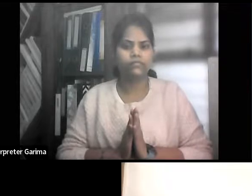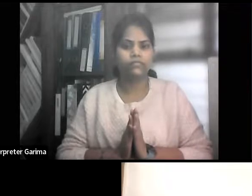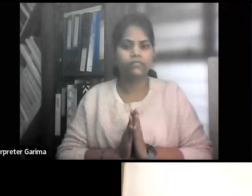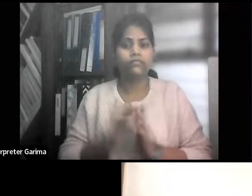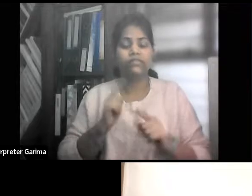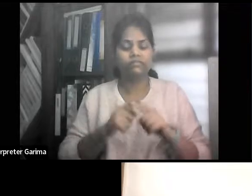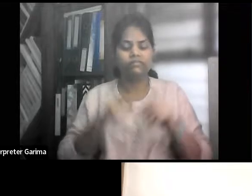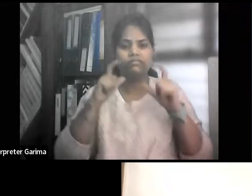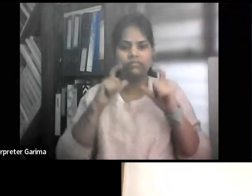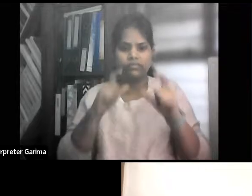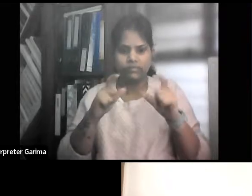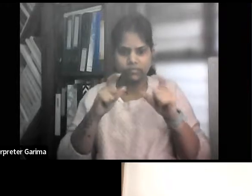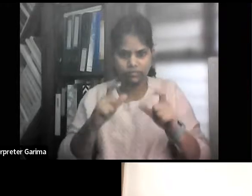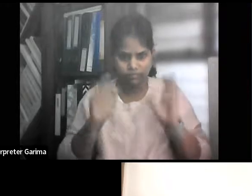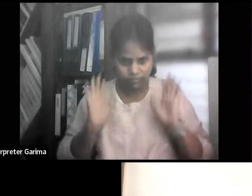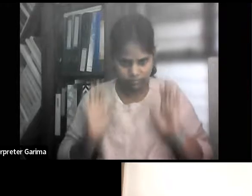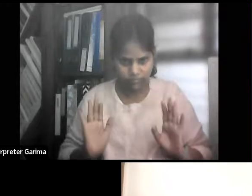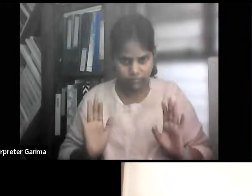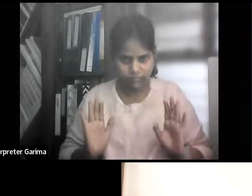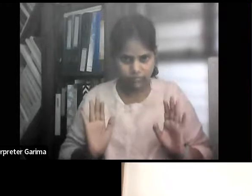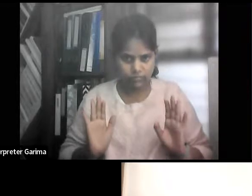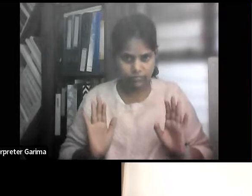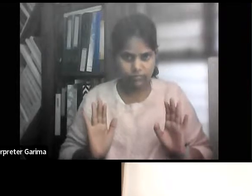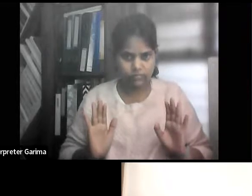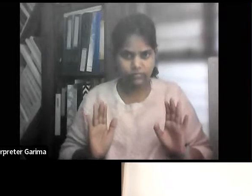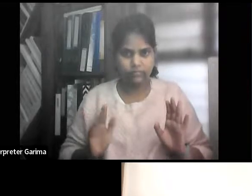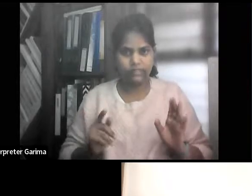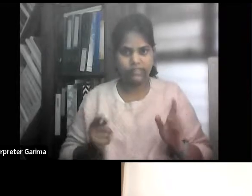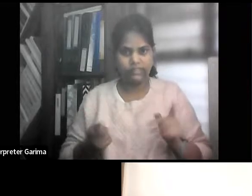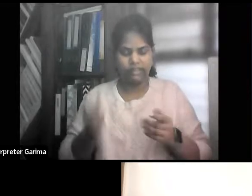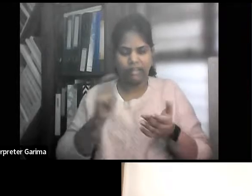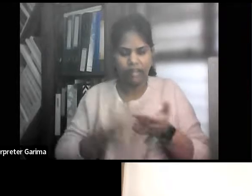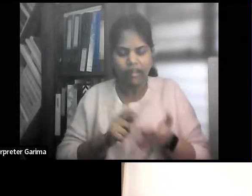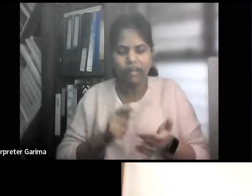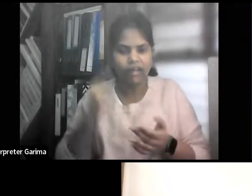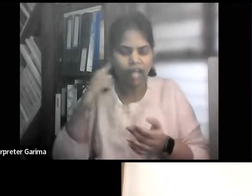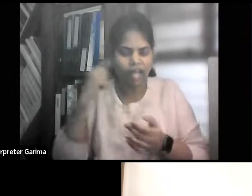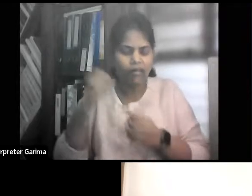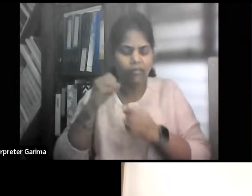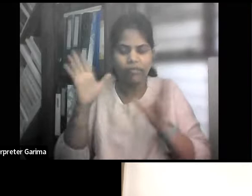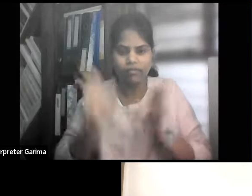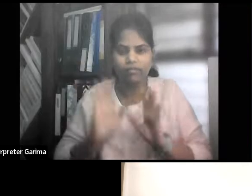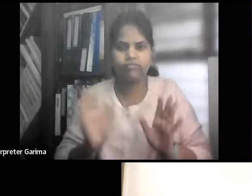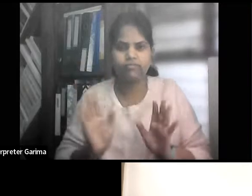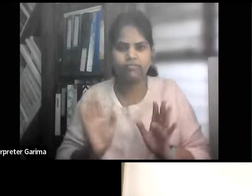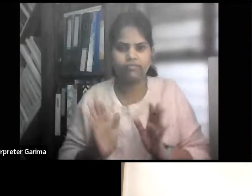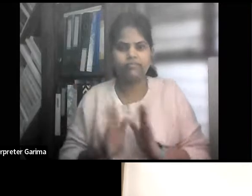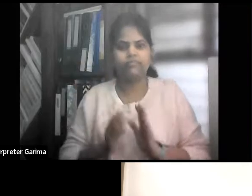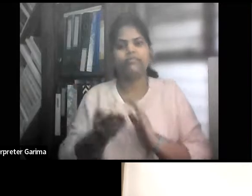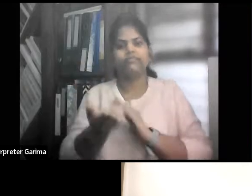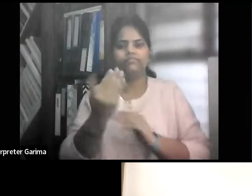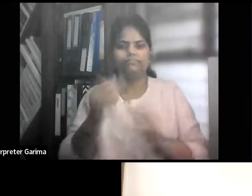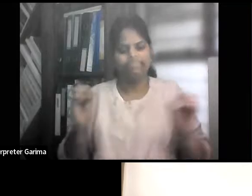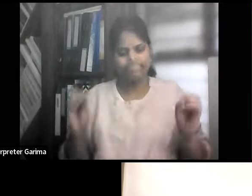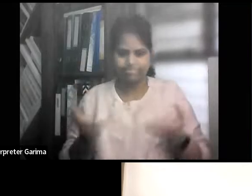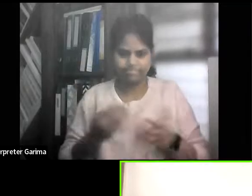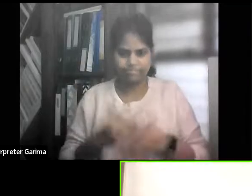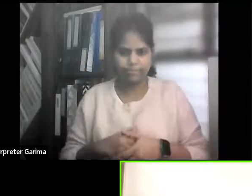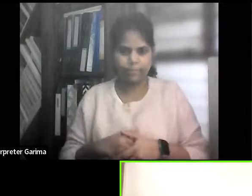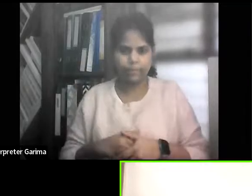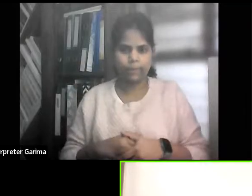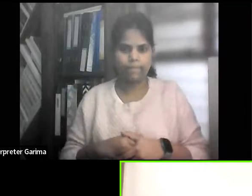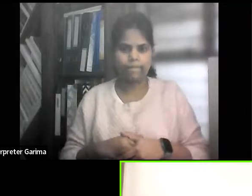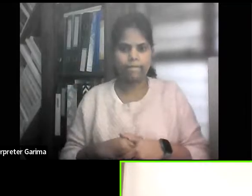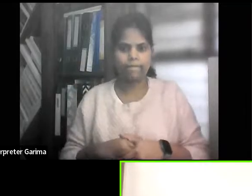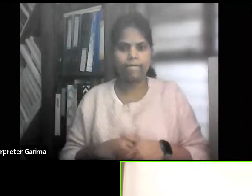careful that they do not accidentally unmute themselves as well. Yes, Suman, you can please continue. Yeah. So